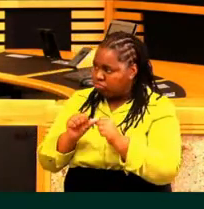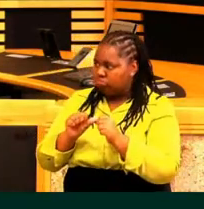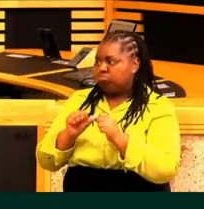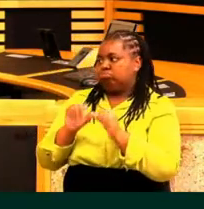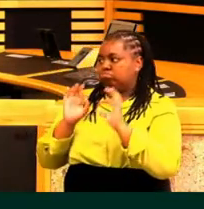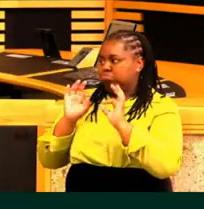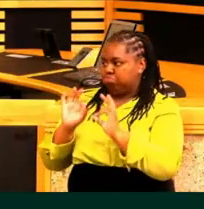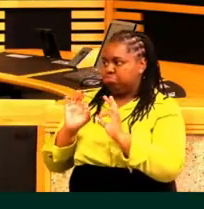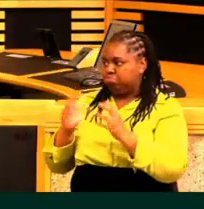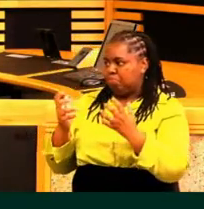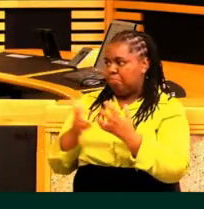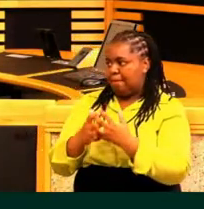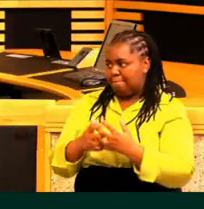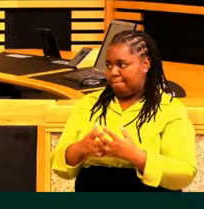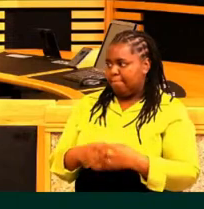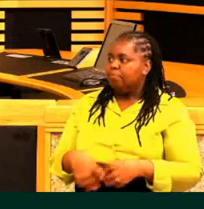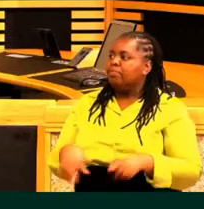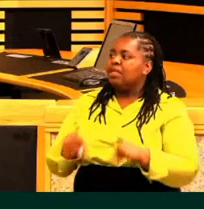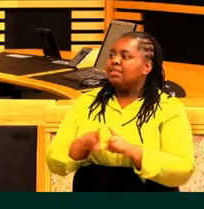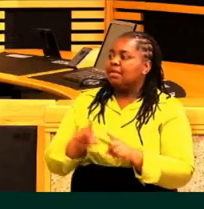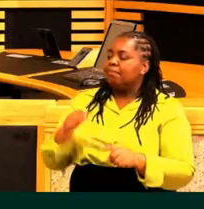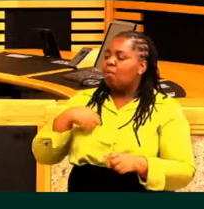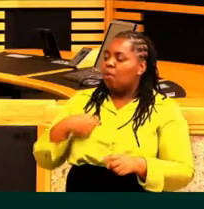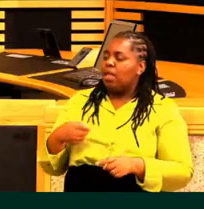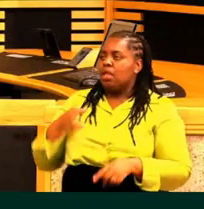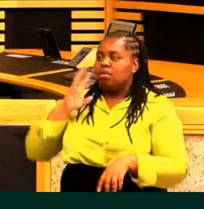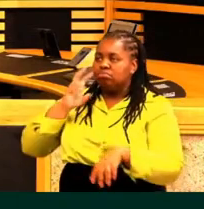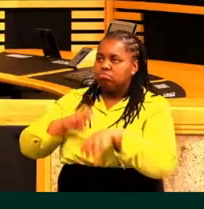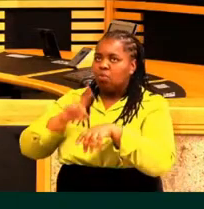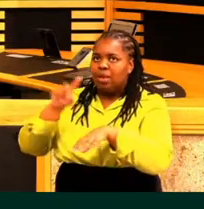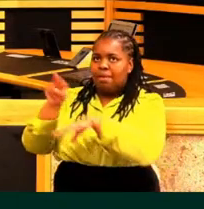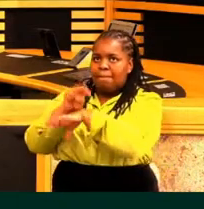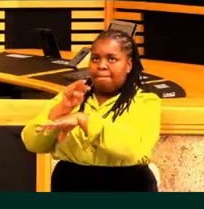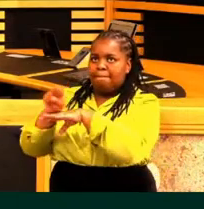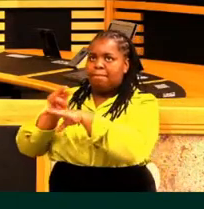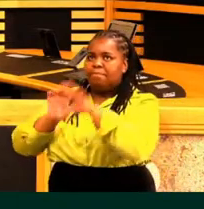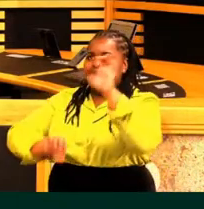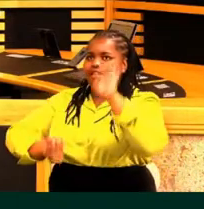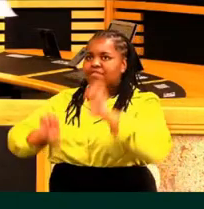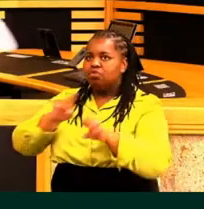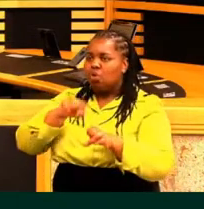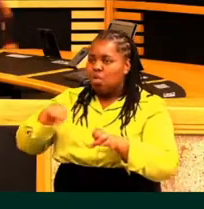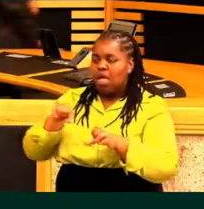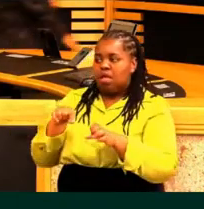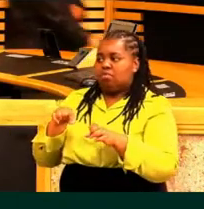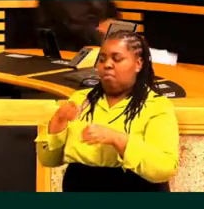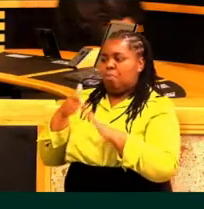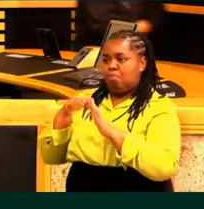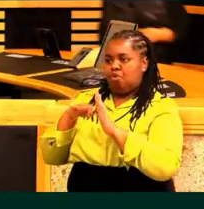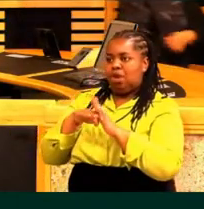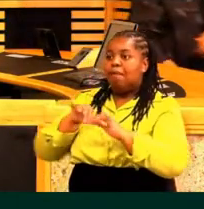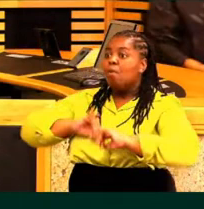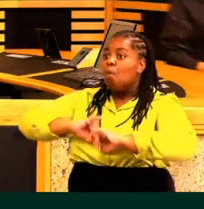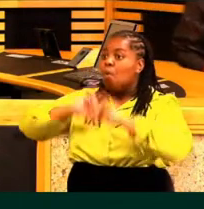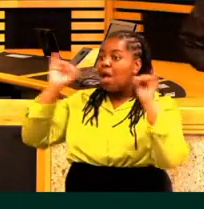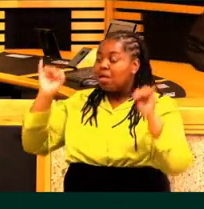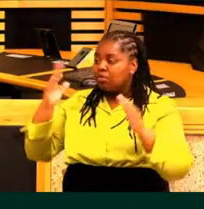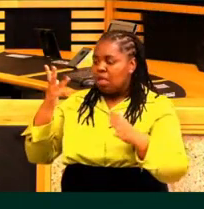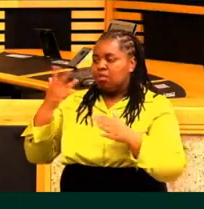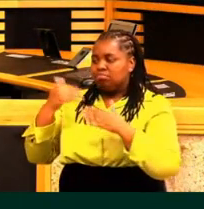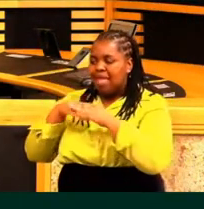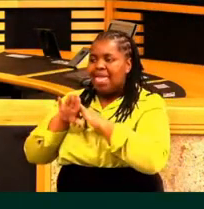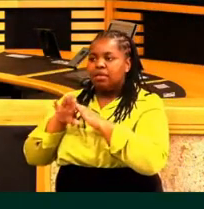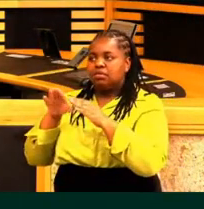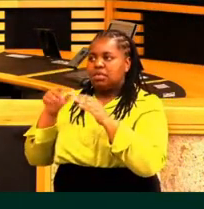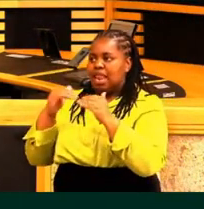Spectrum this is also a call for a monitoring and evaluation of employment programs especially on the entry-level